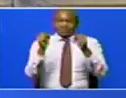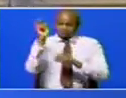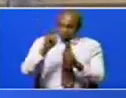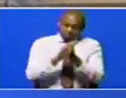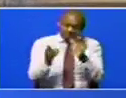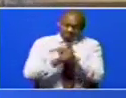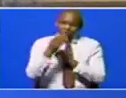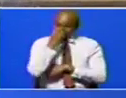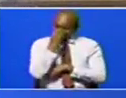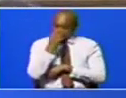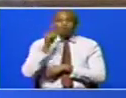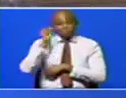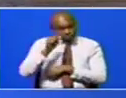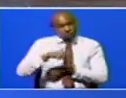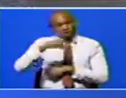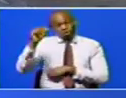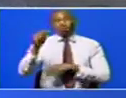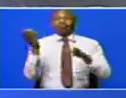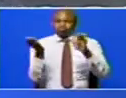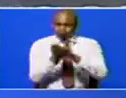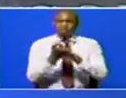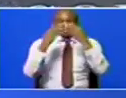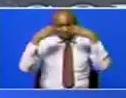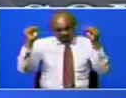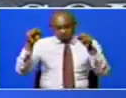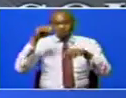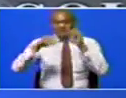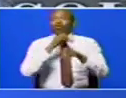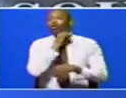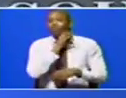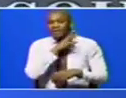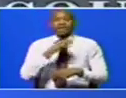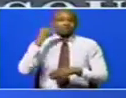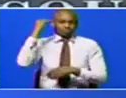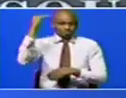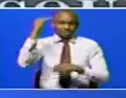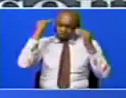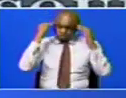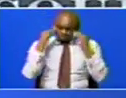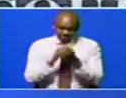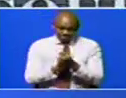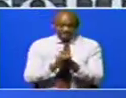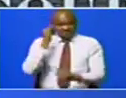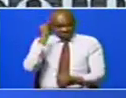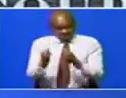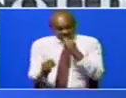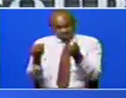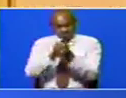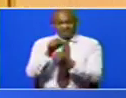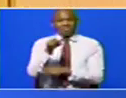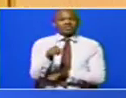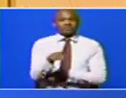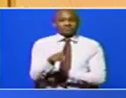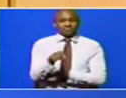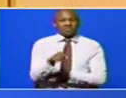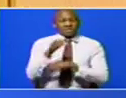his Deputy William Ruto can file a presidential election petition at the Supreme Court, the deadline being Friday this week. If